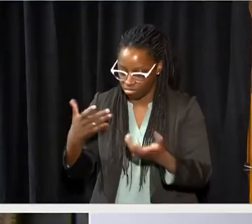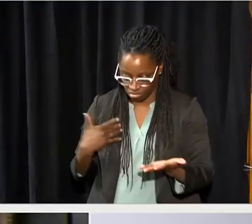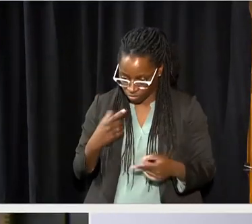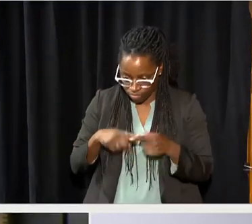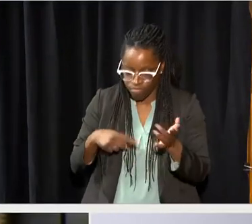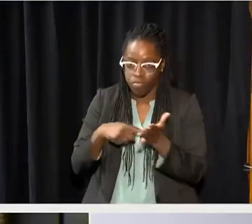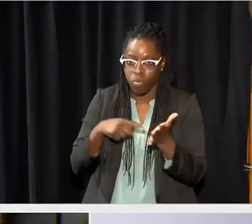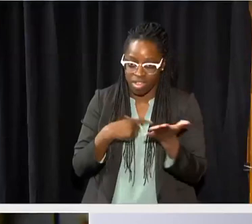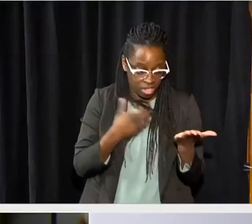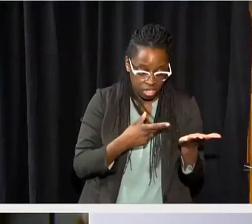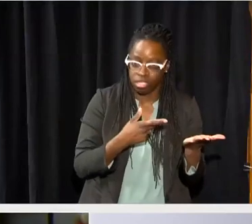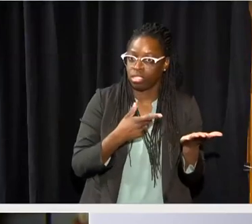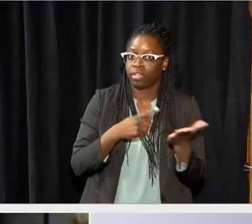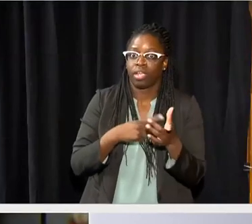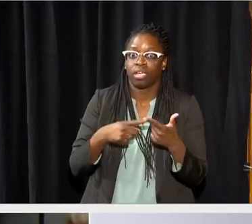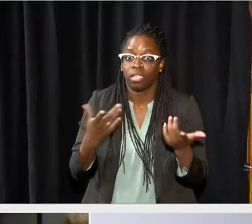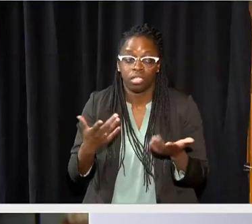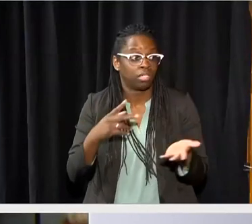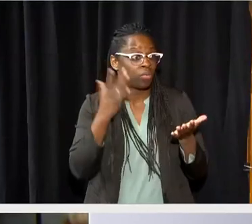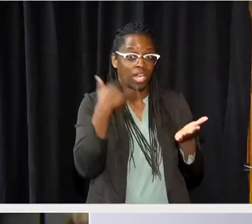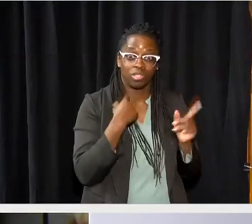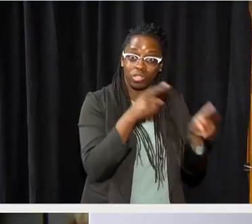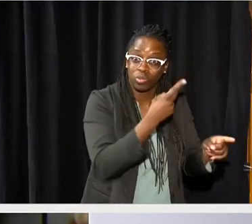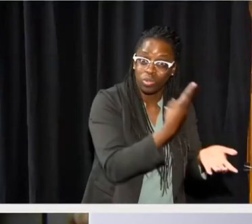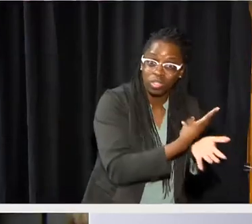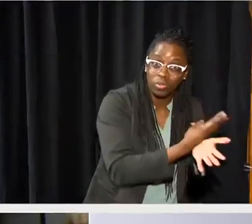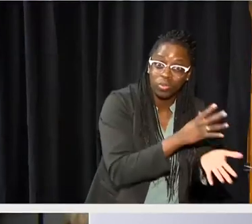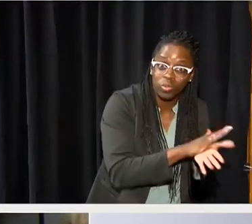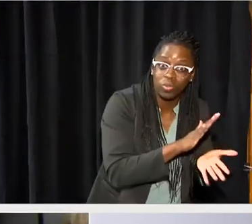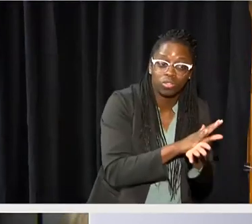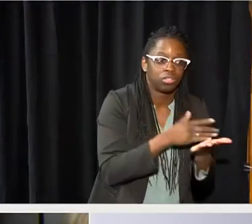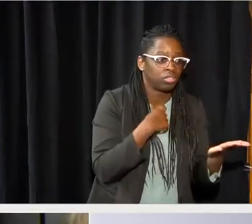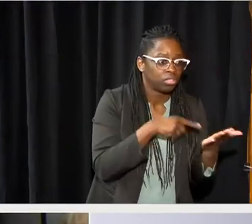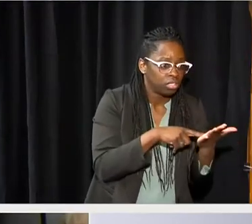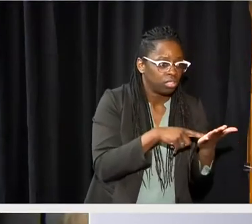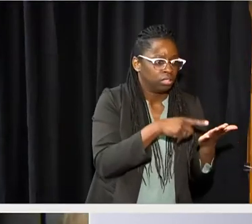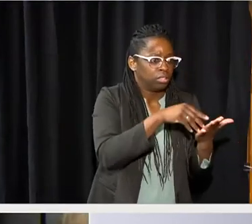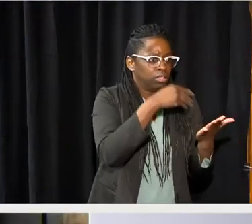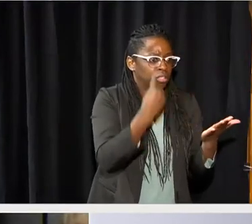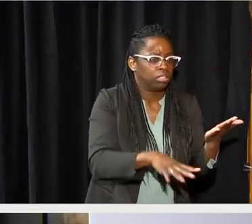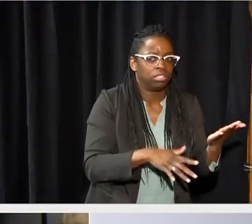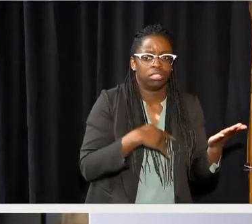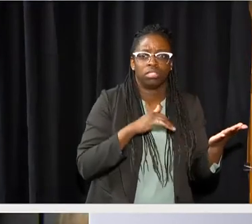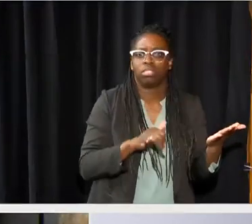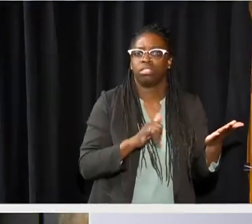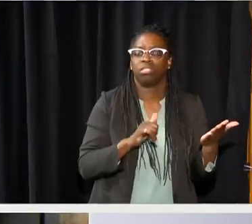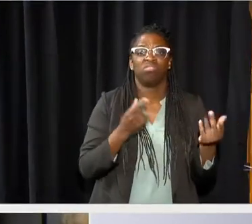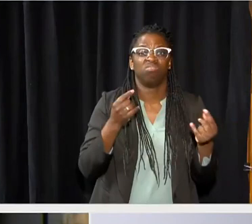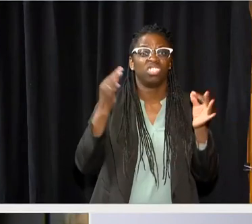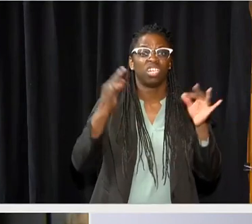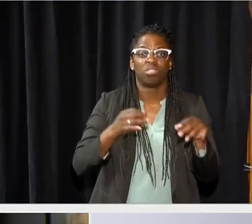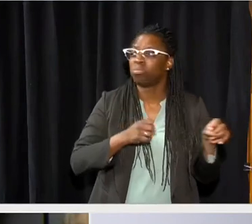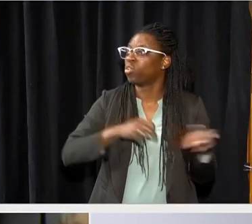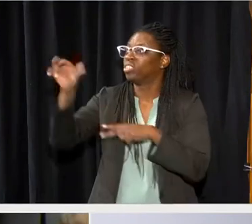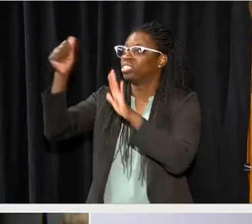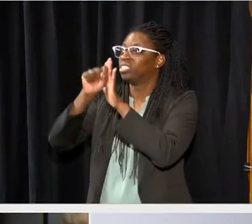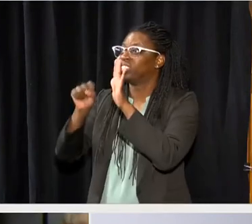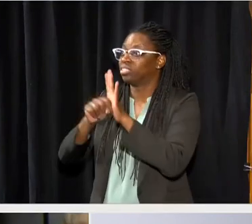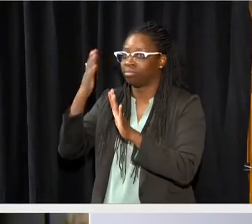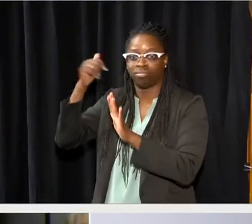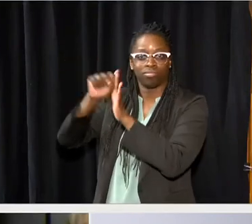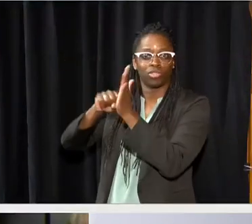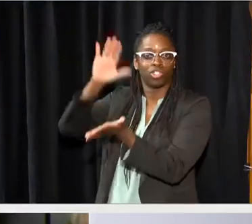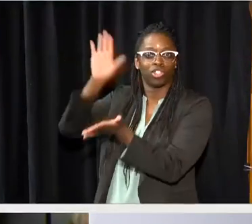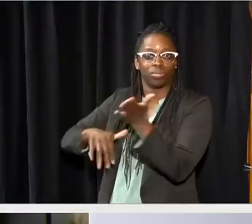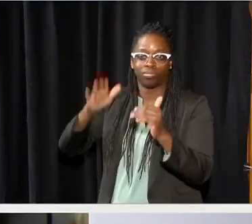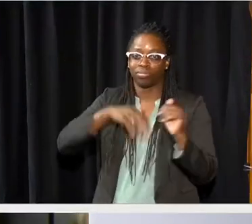It's the recent graduates having dinner, talking about other states where their paycheck might go